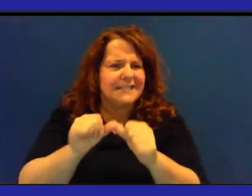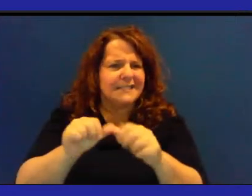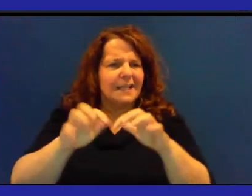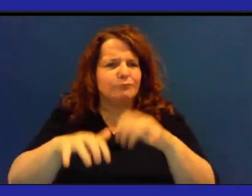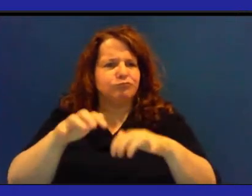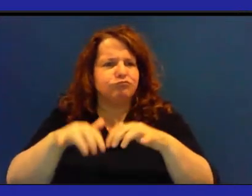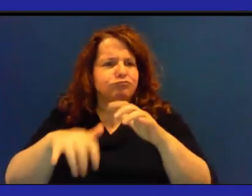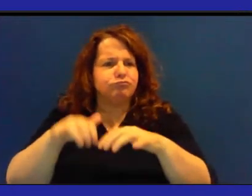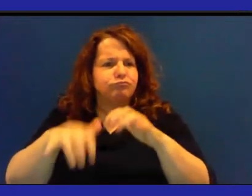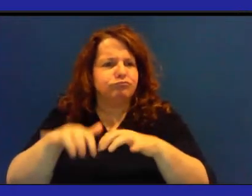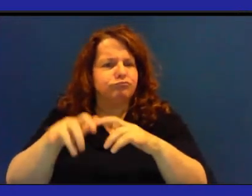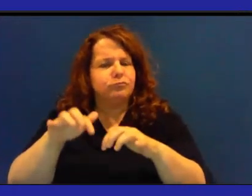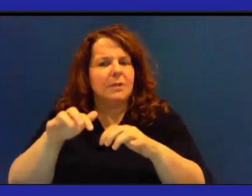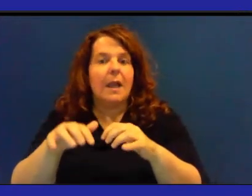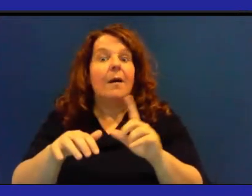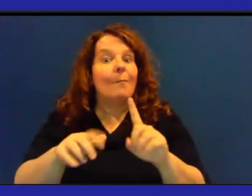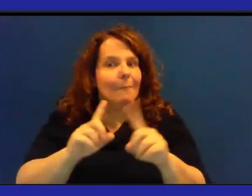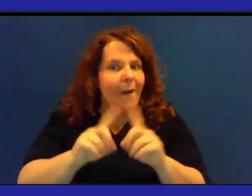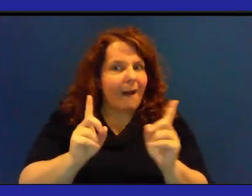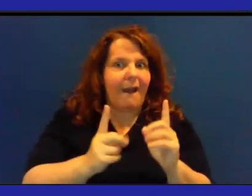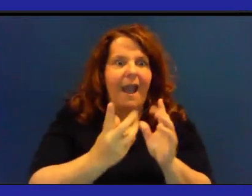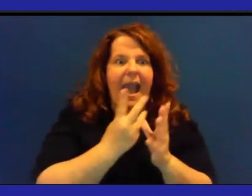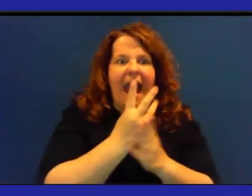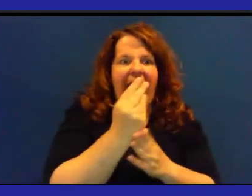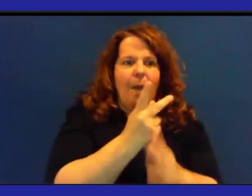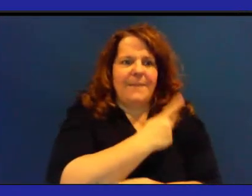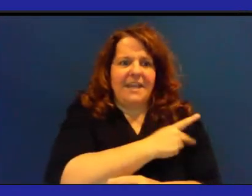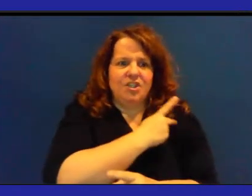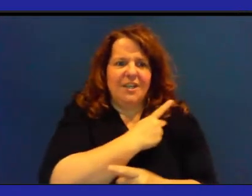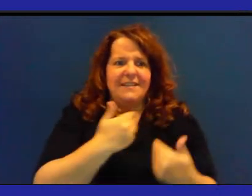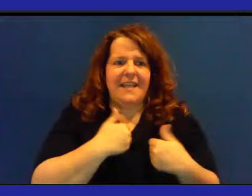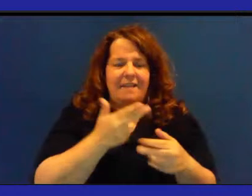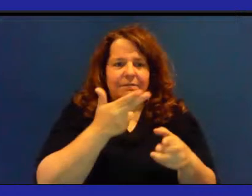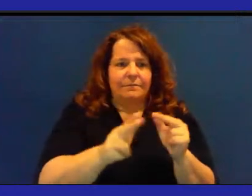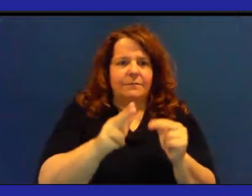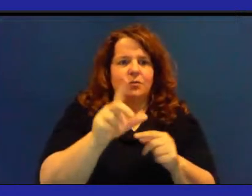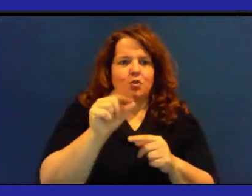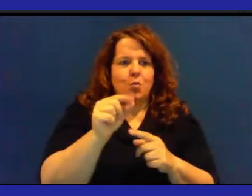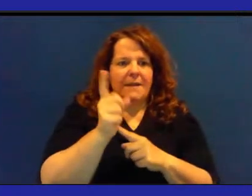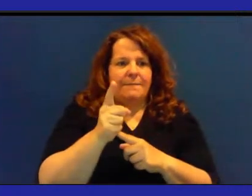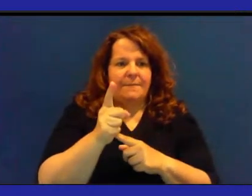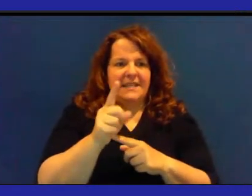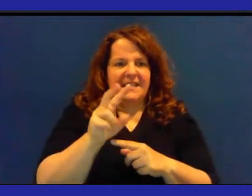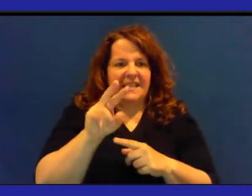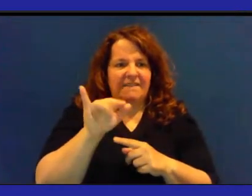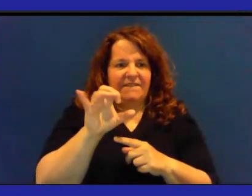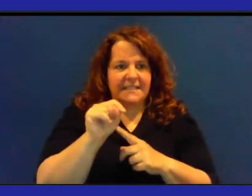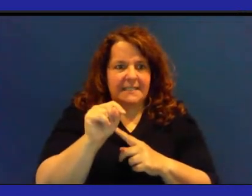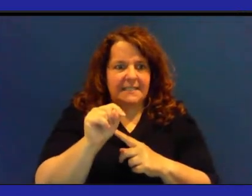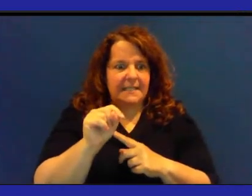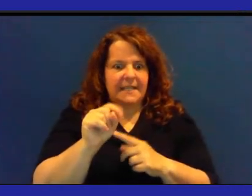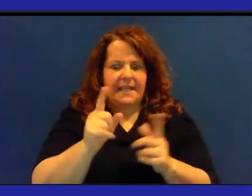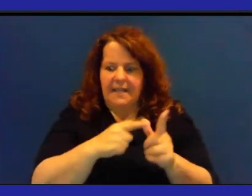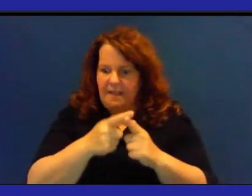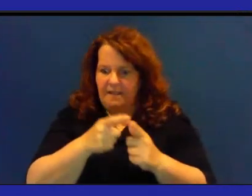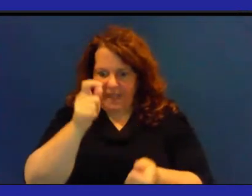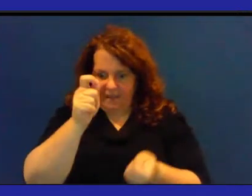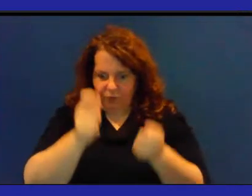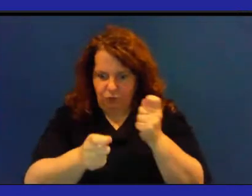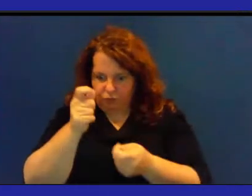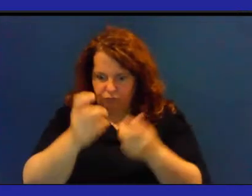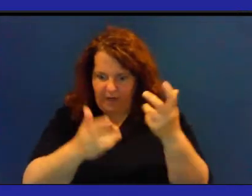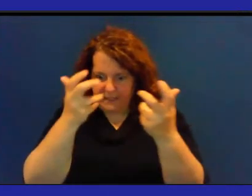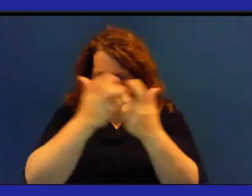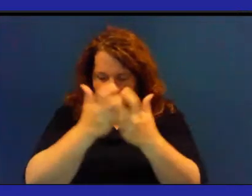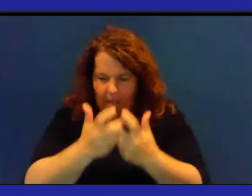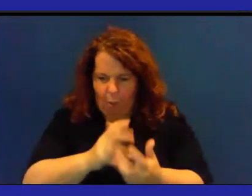the outpatient area where people have 20-minute visits and have to do things like reconcile all of the